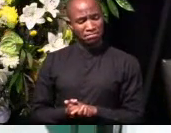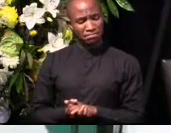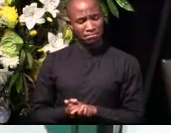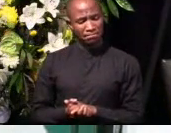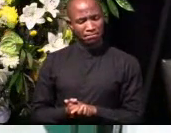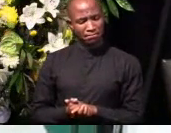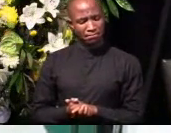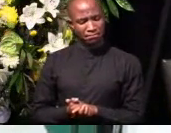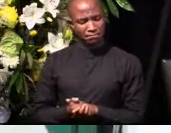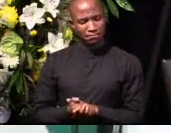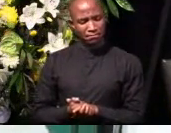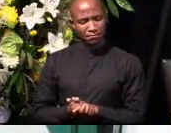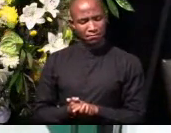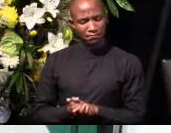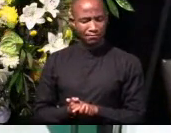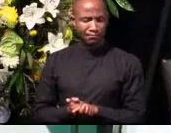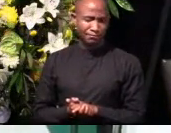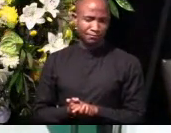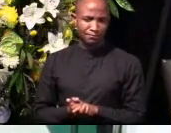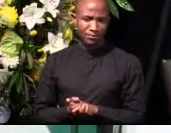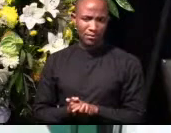the biggest problem